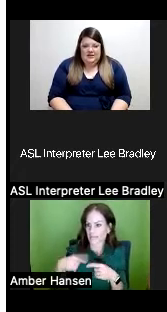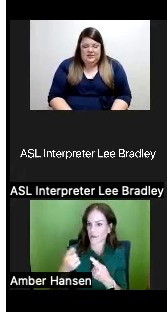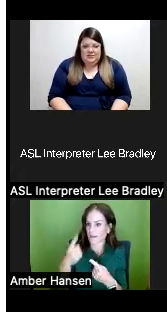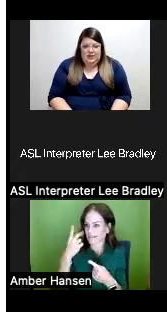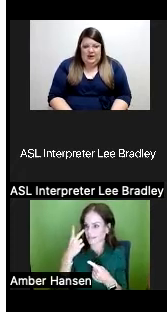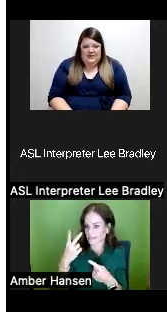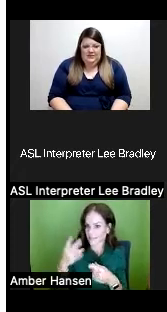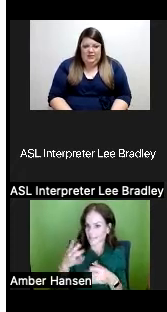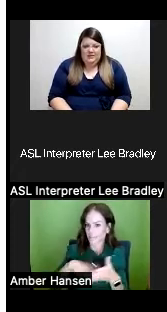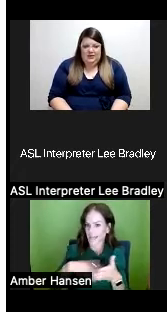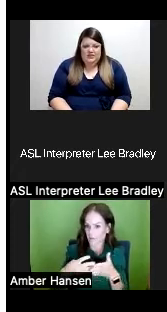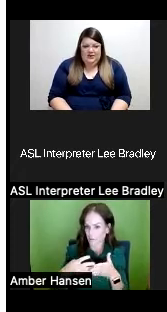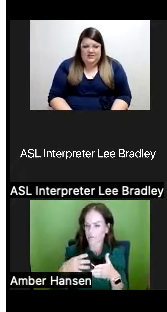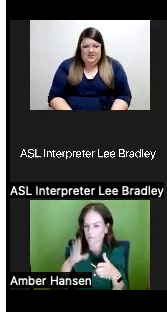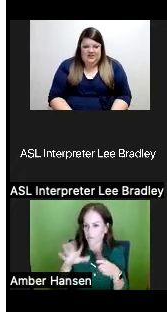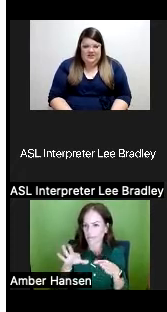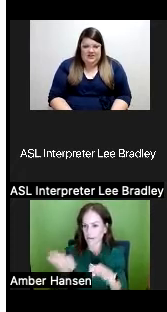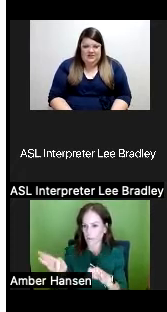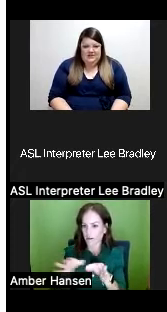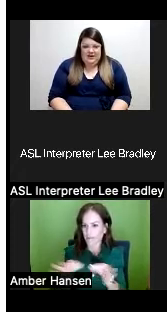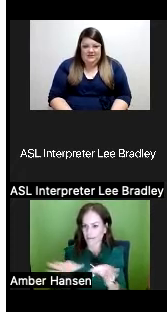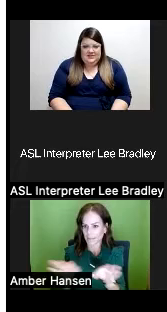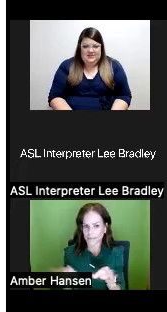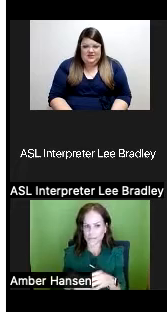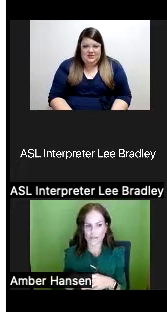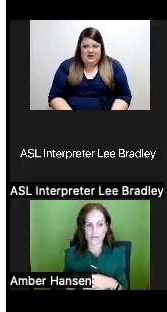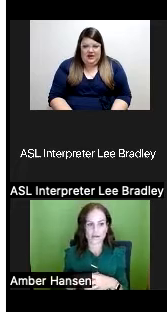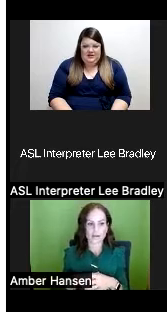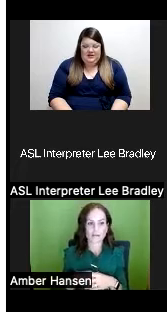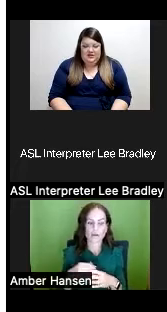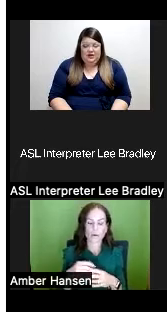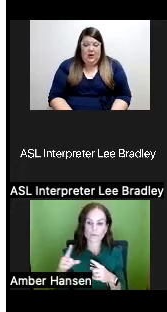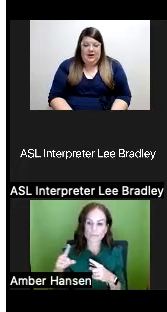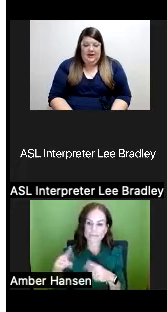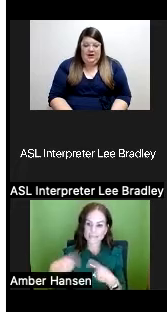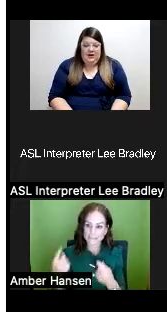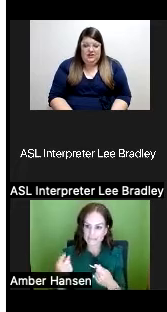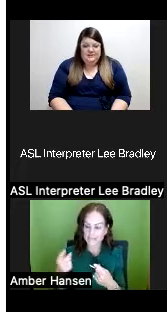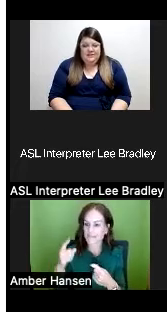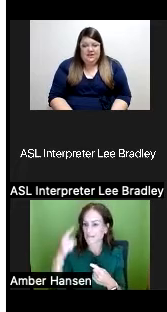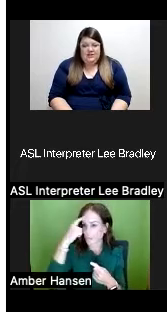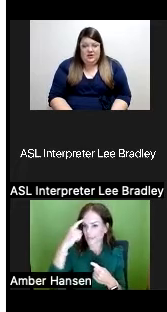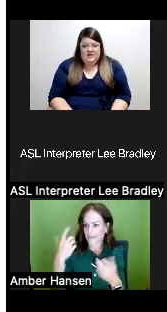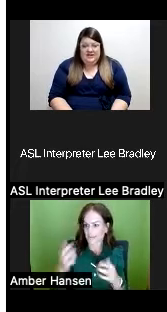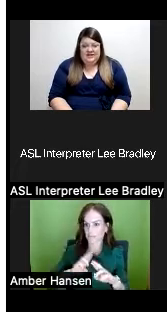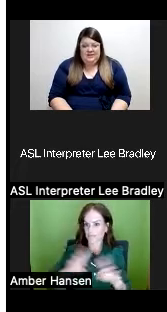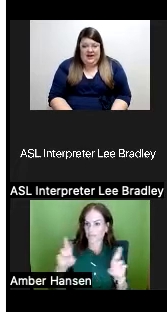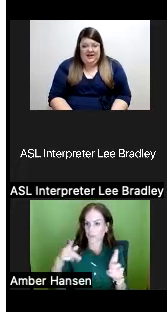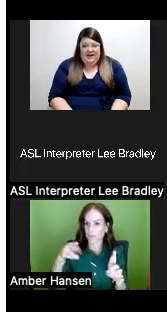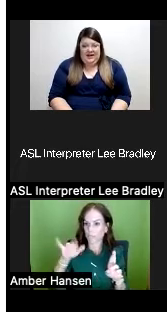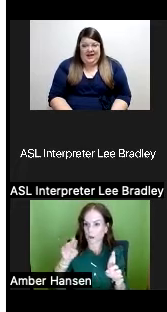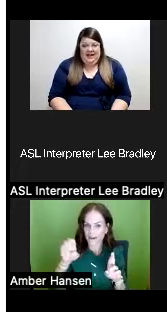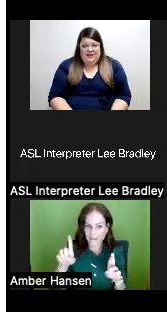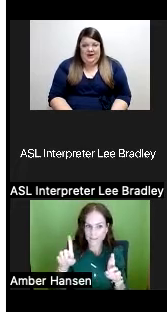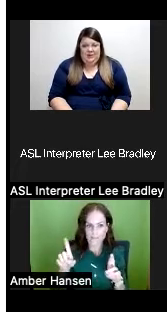So it's the prime time for multilanguage acquisition is during those times to acquire language. So since the